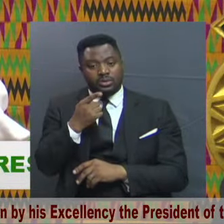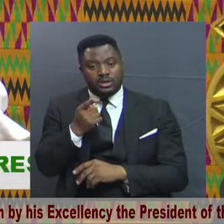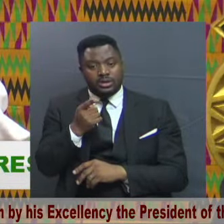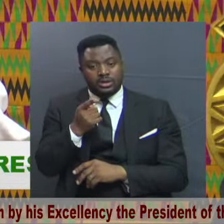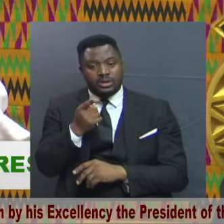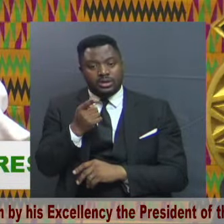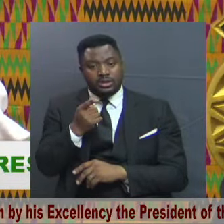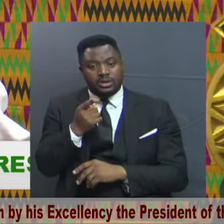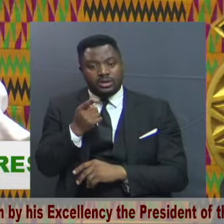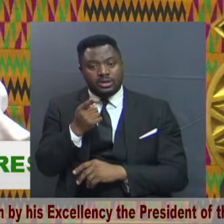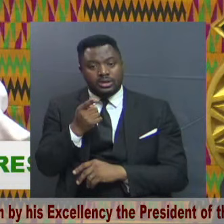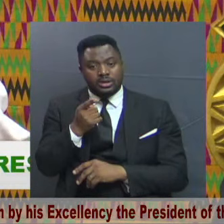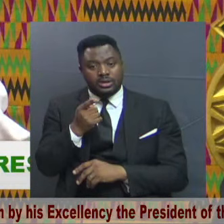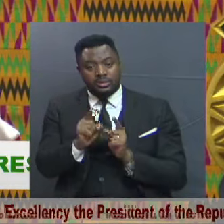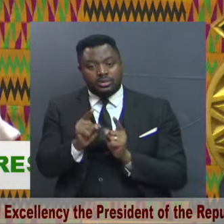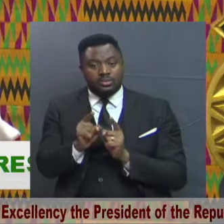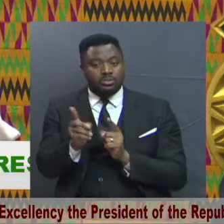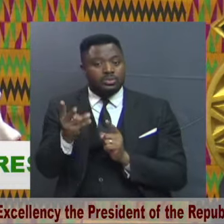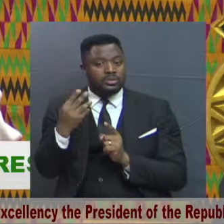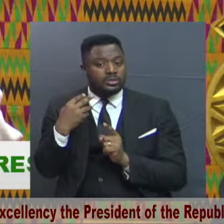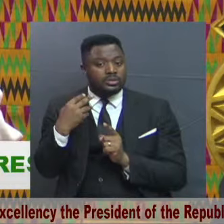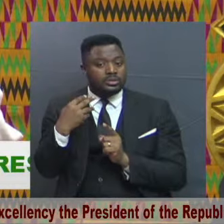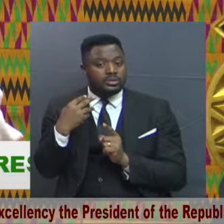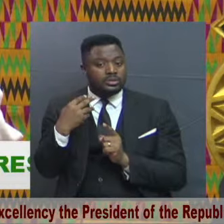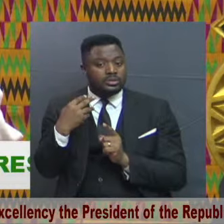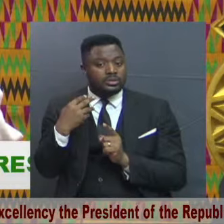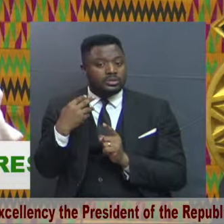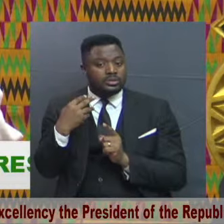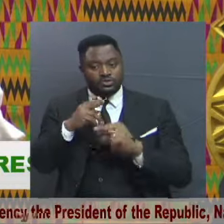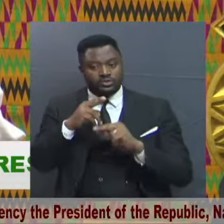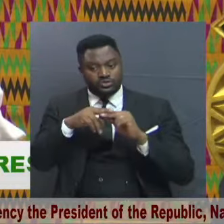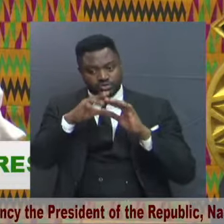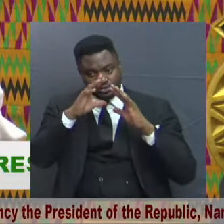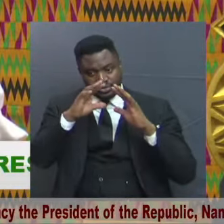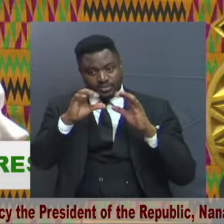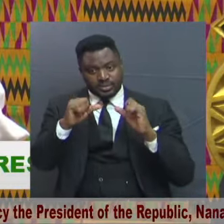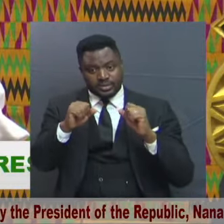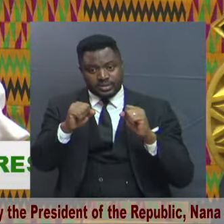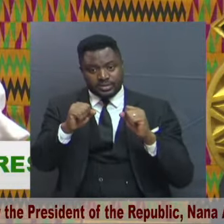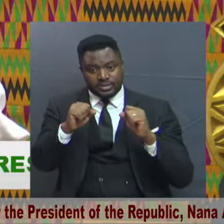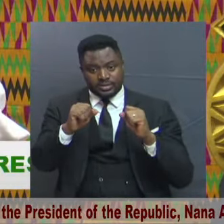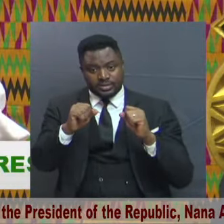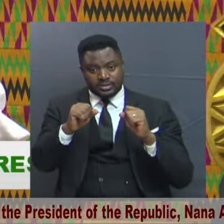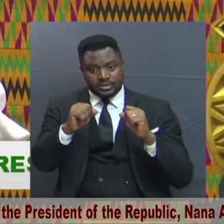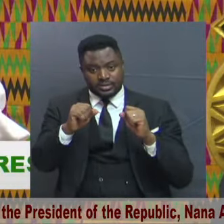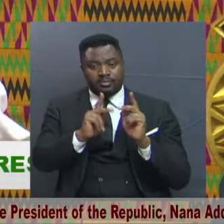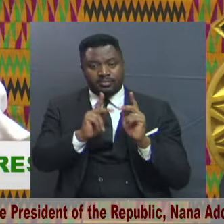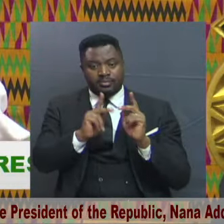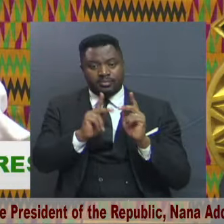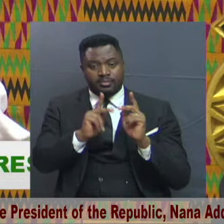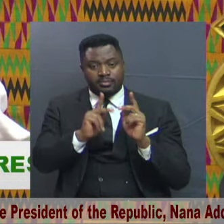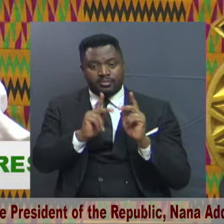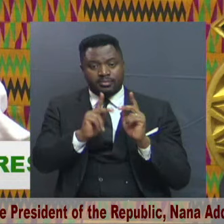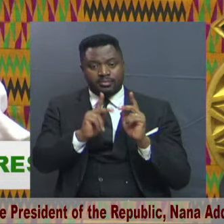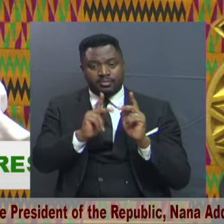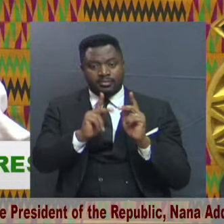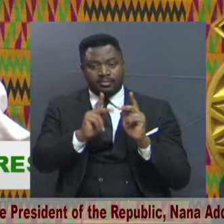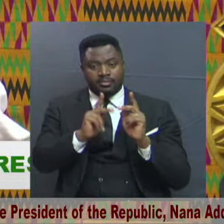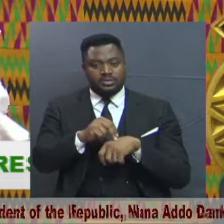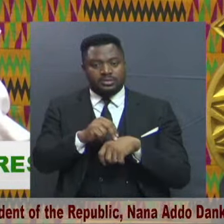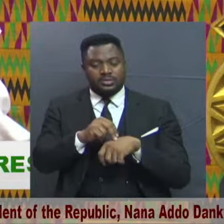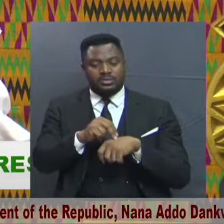you know was the chairman of the People's National